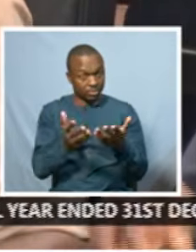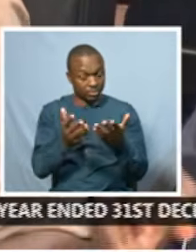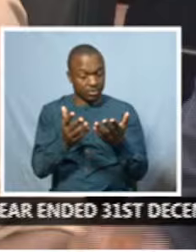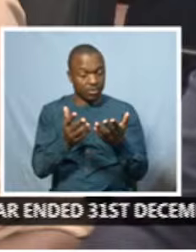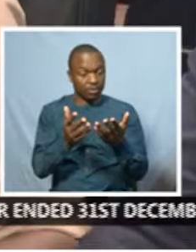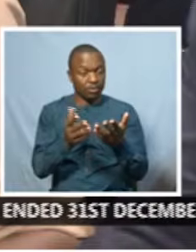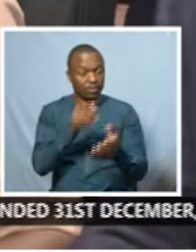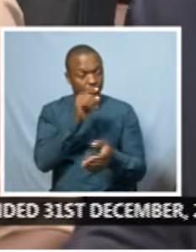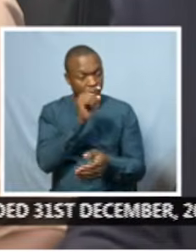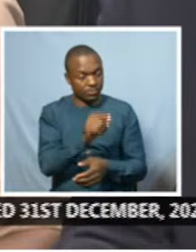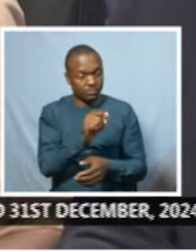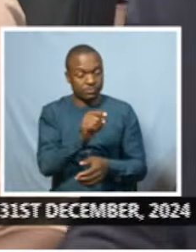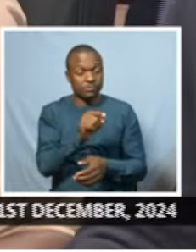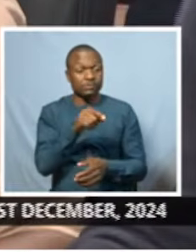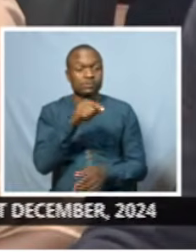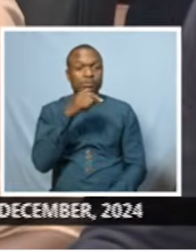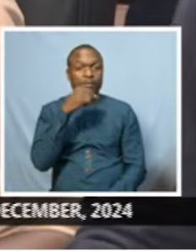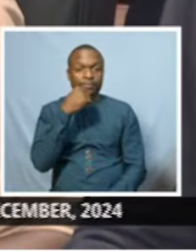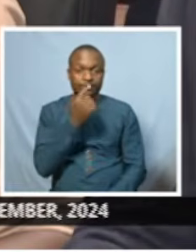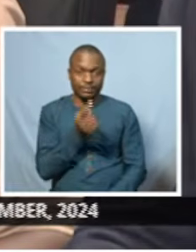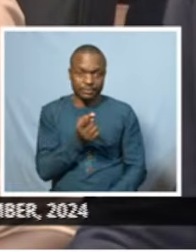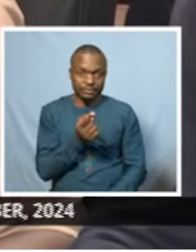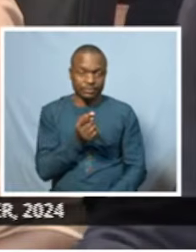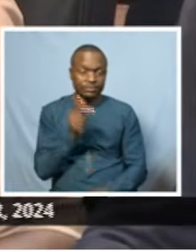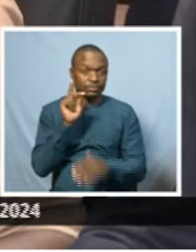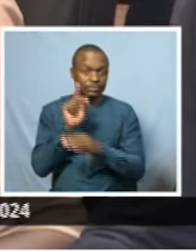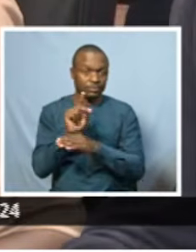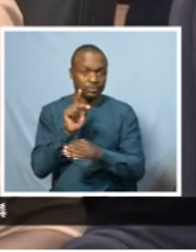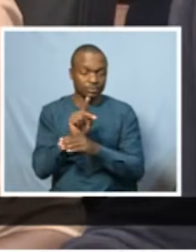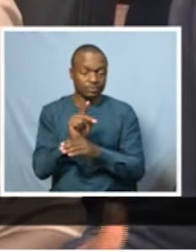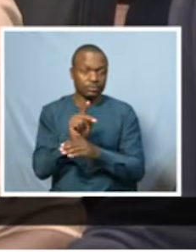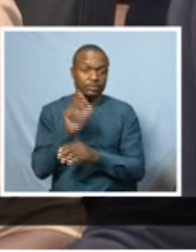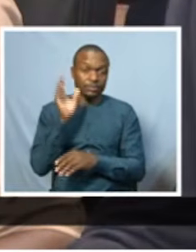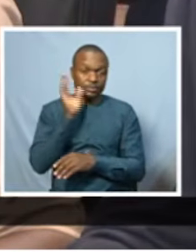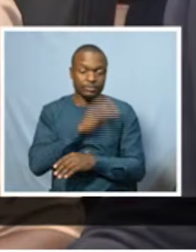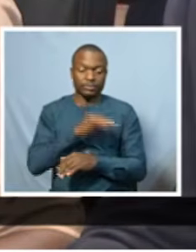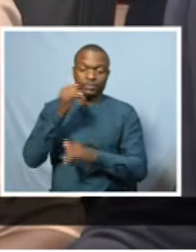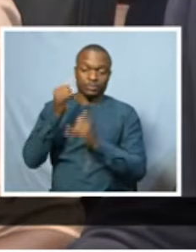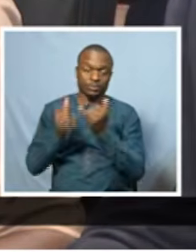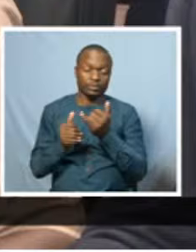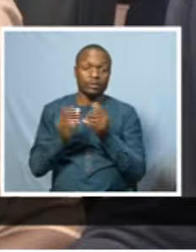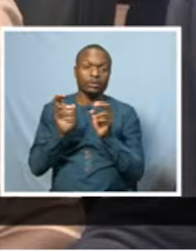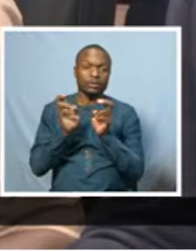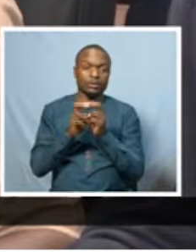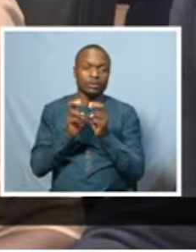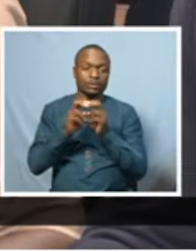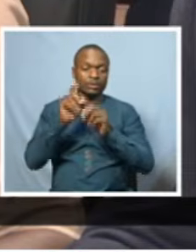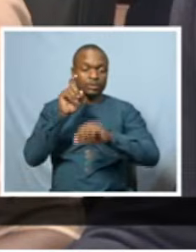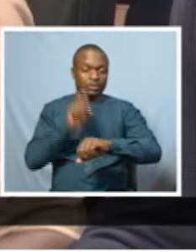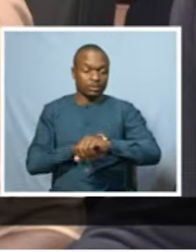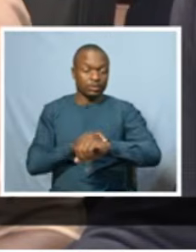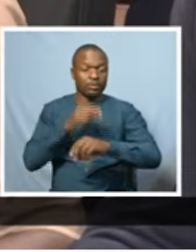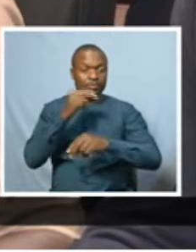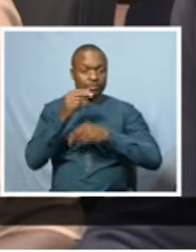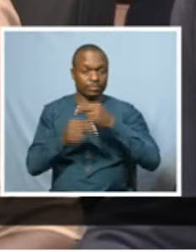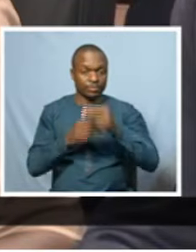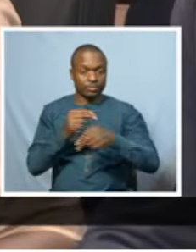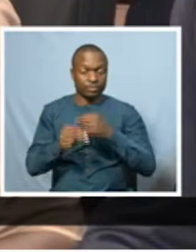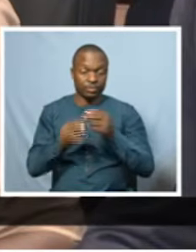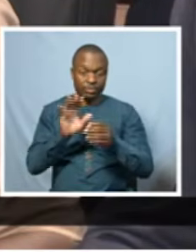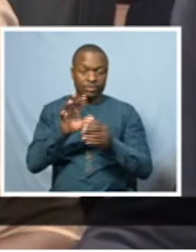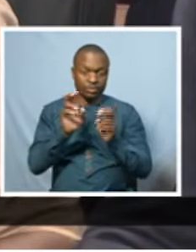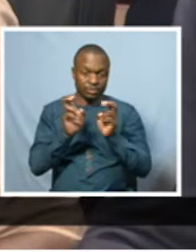Because here you are saying the project has since been completed within the contractual time frame, which means there was a